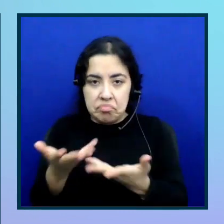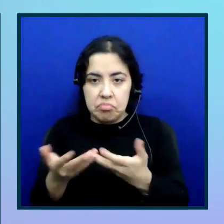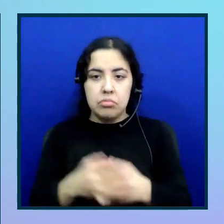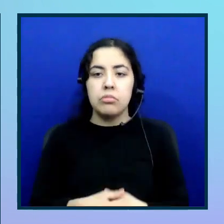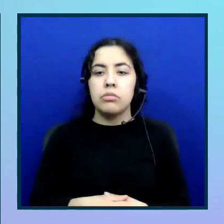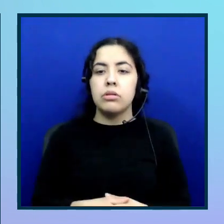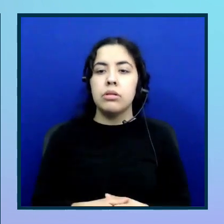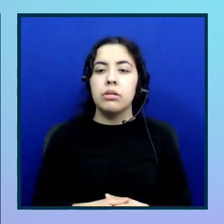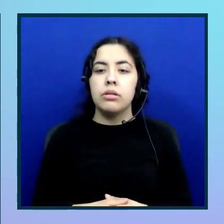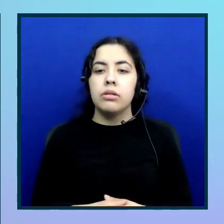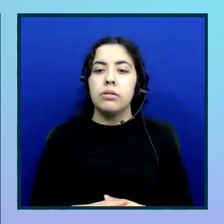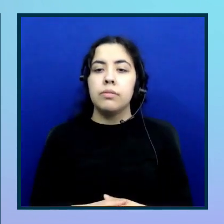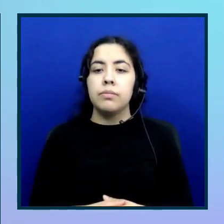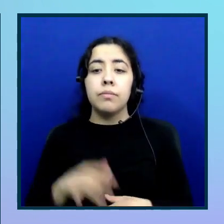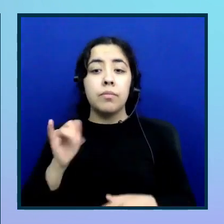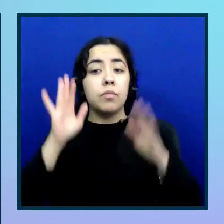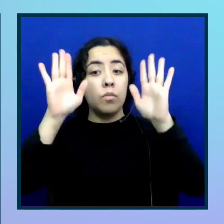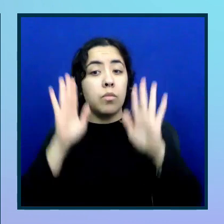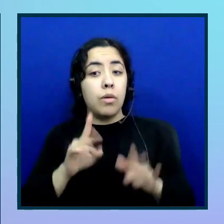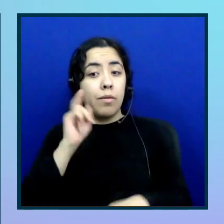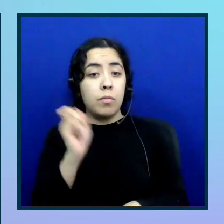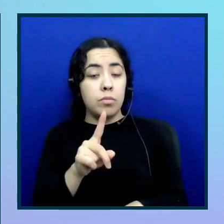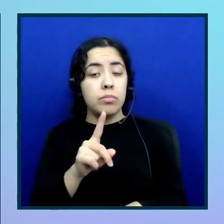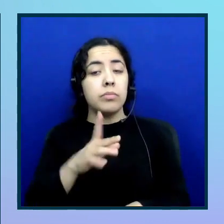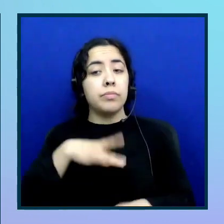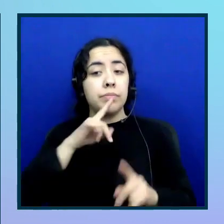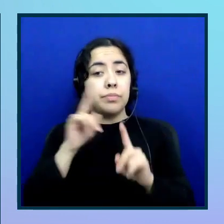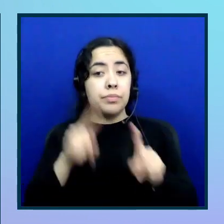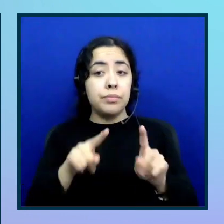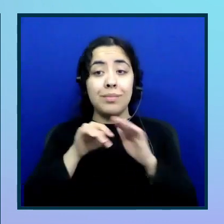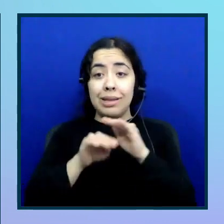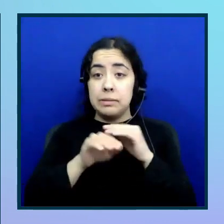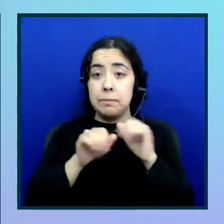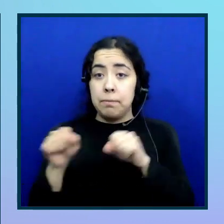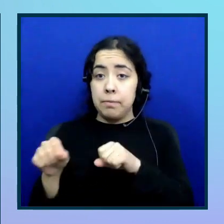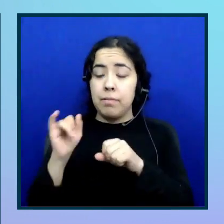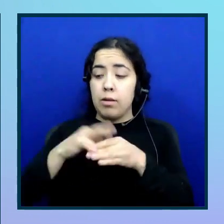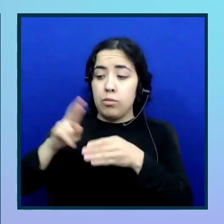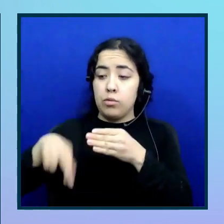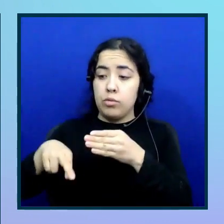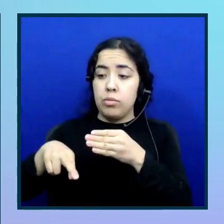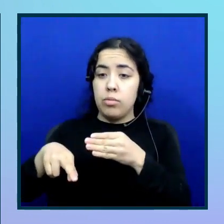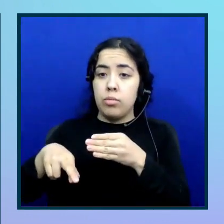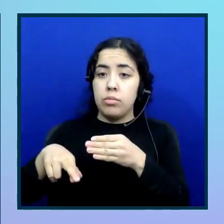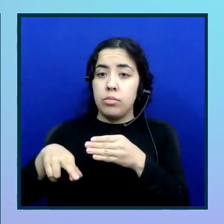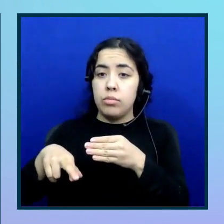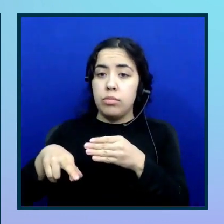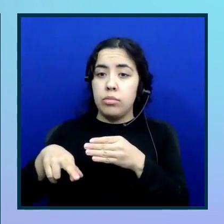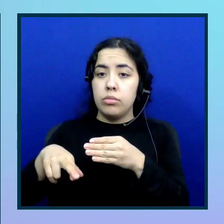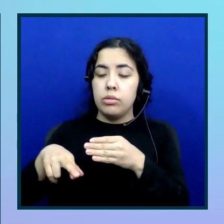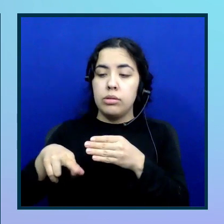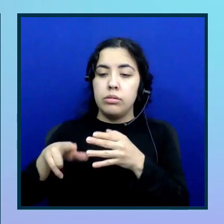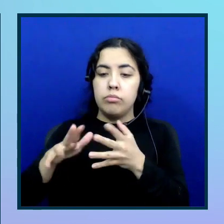Yeah, that is a great question. And I will say that accessibility results rot the